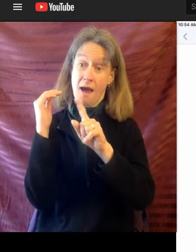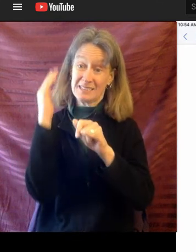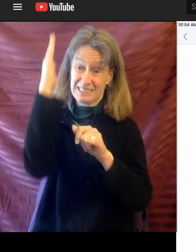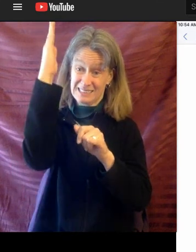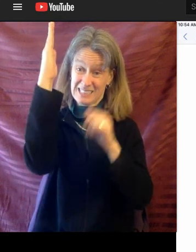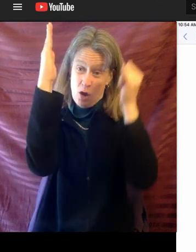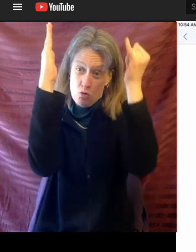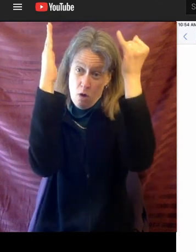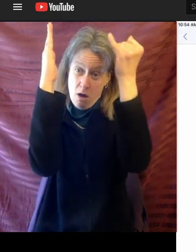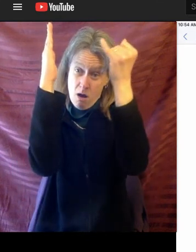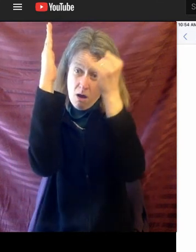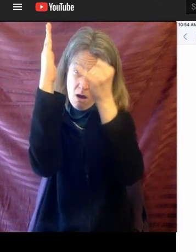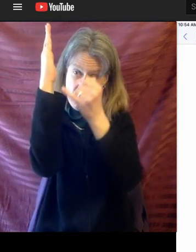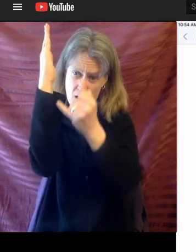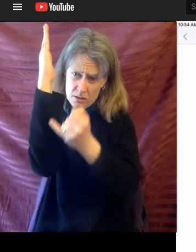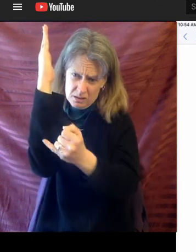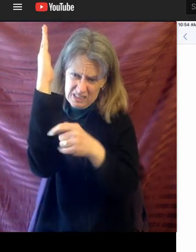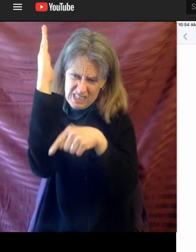down here,